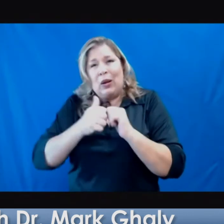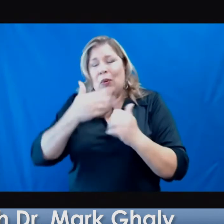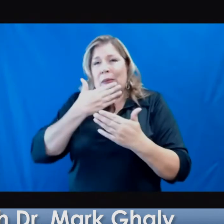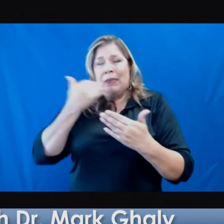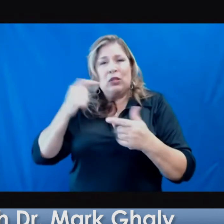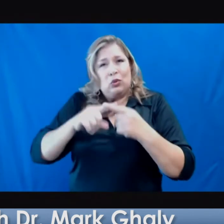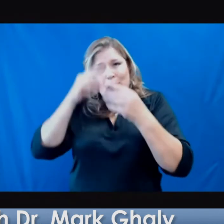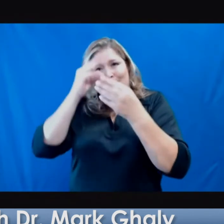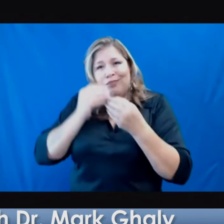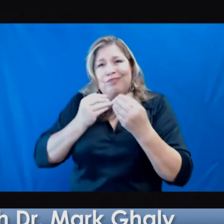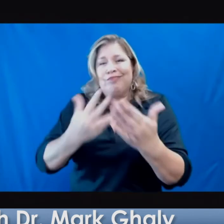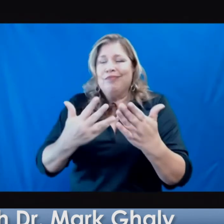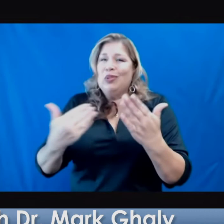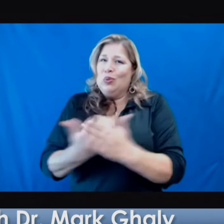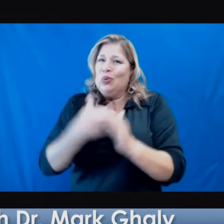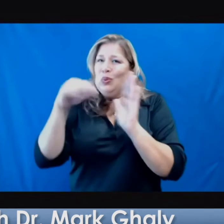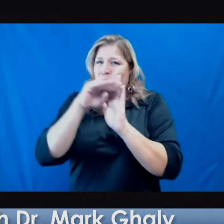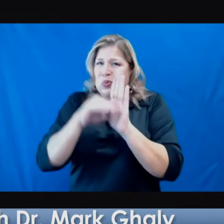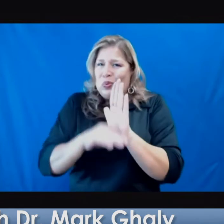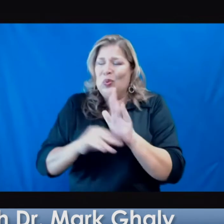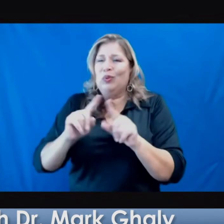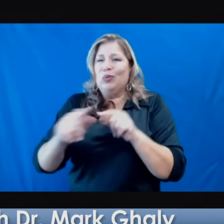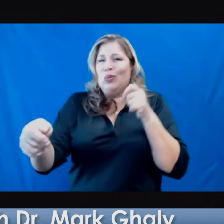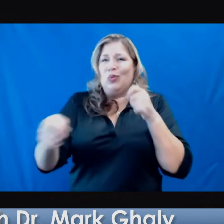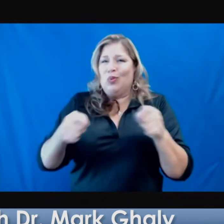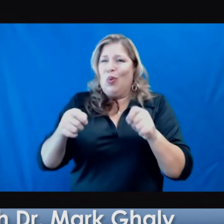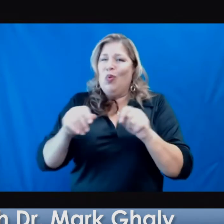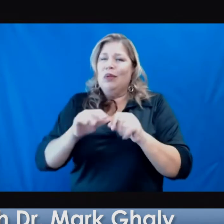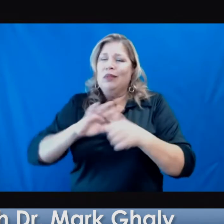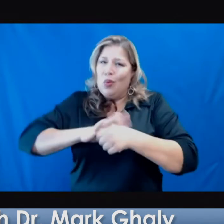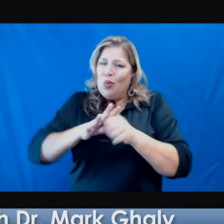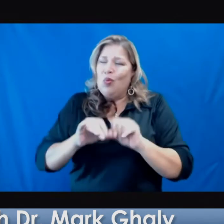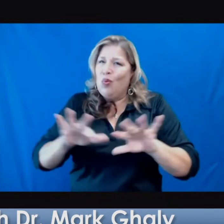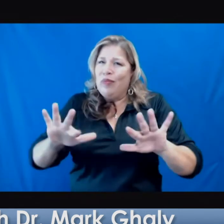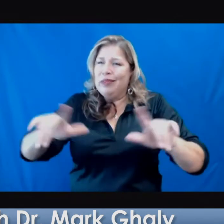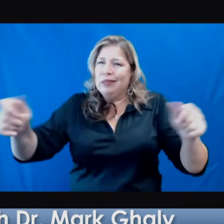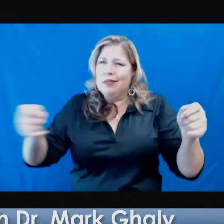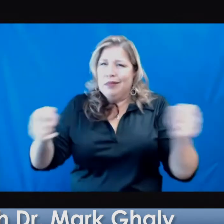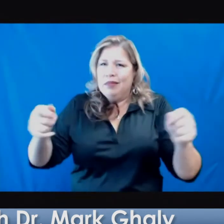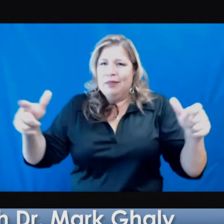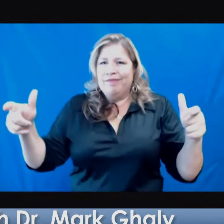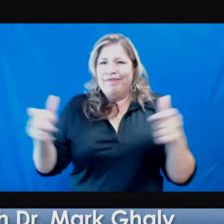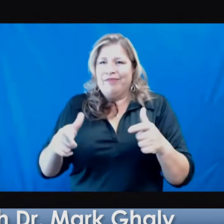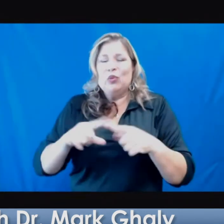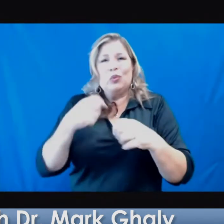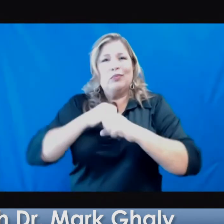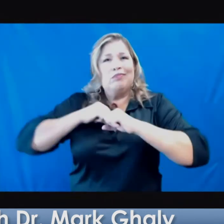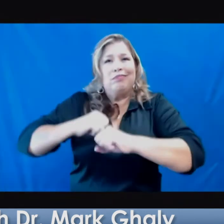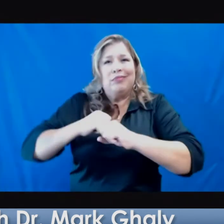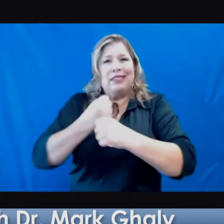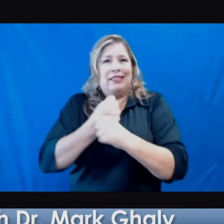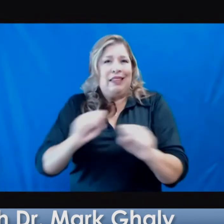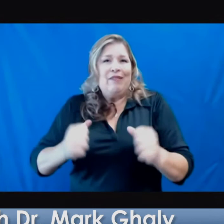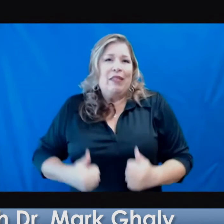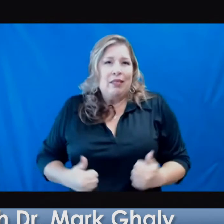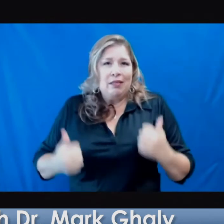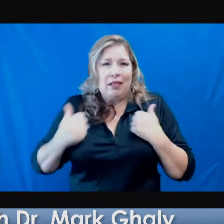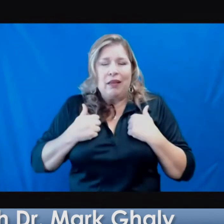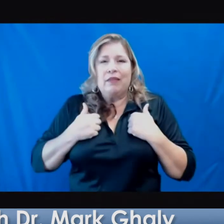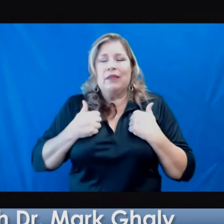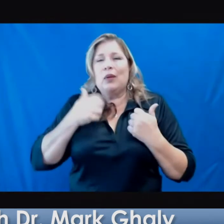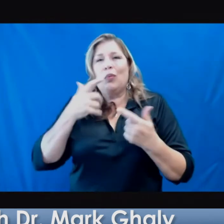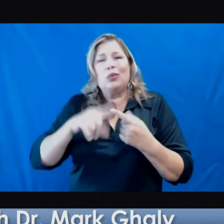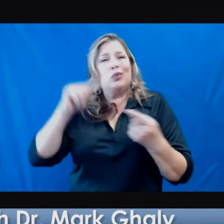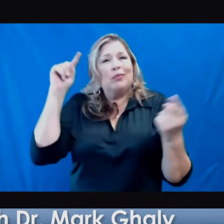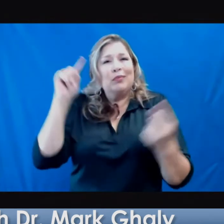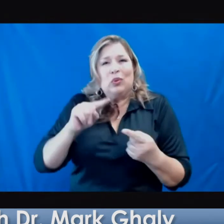really, most importantly, get this surge under control and do what we can to save lives and reduce the level of illness